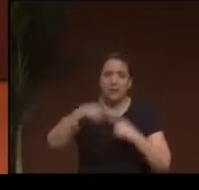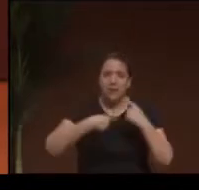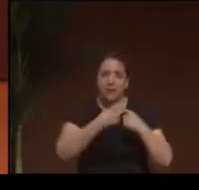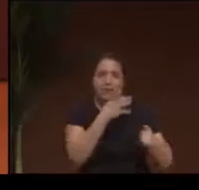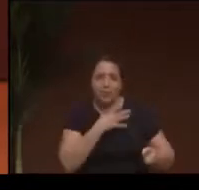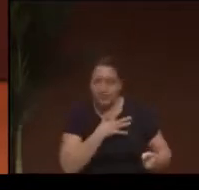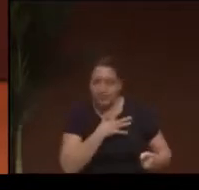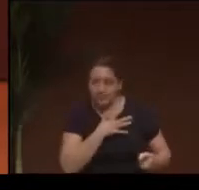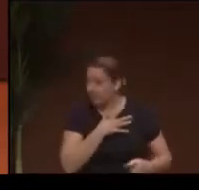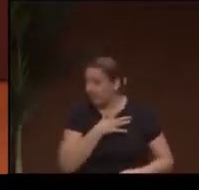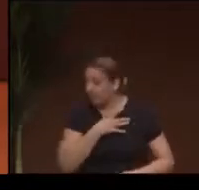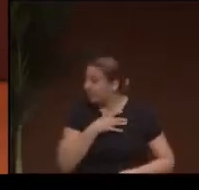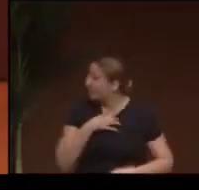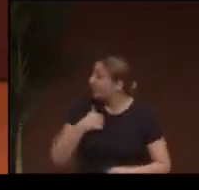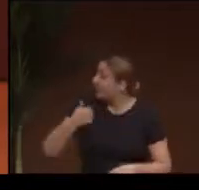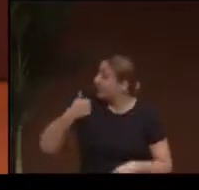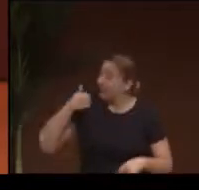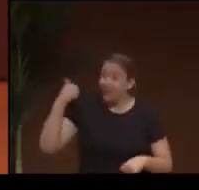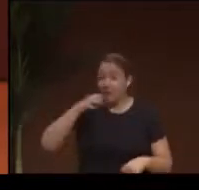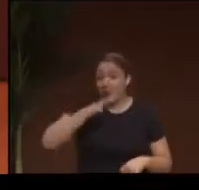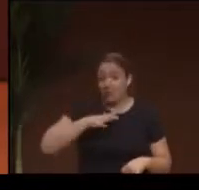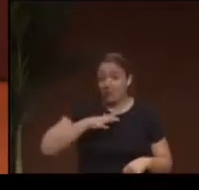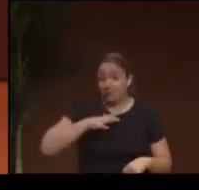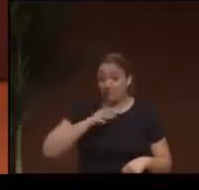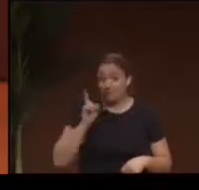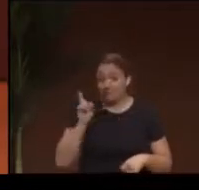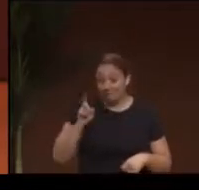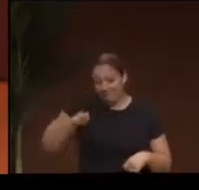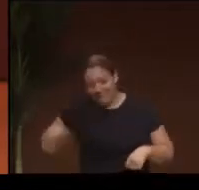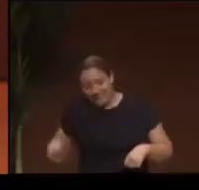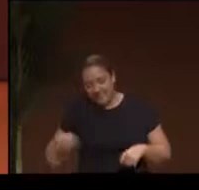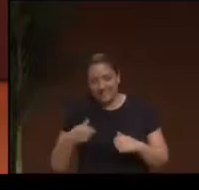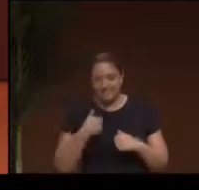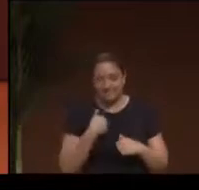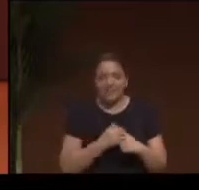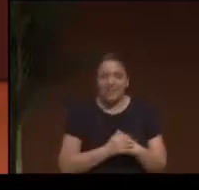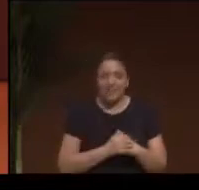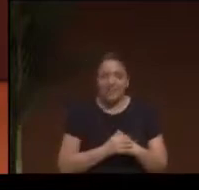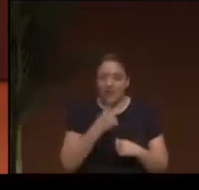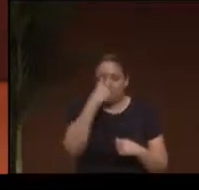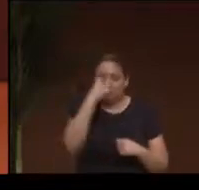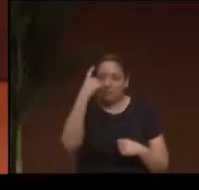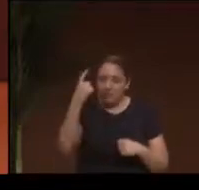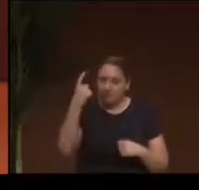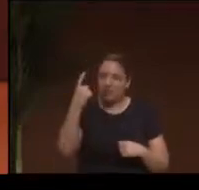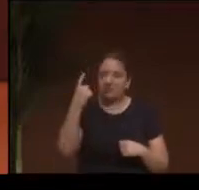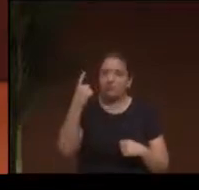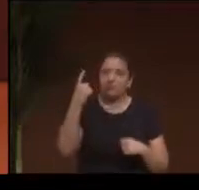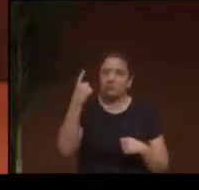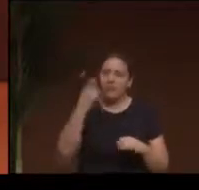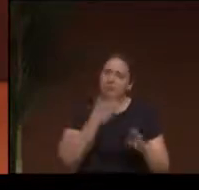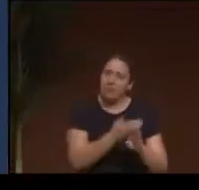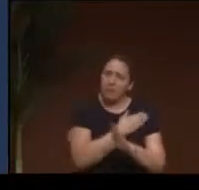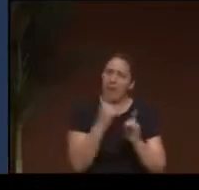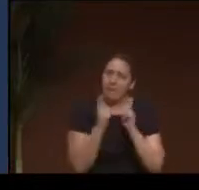And it was this woman right here, who's sitting next to me right now. And I had this dream with her before I actually ever